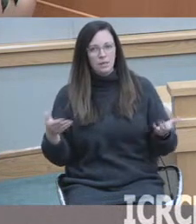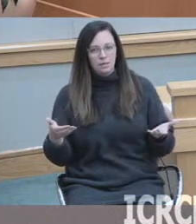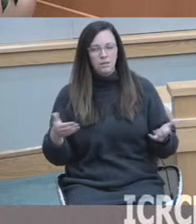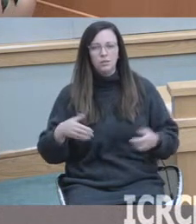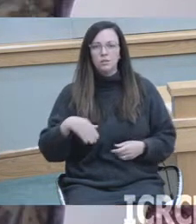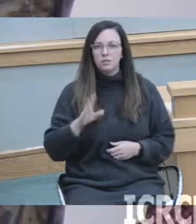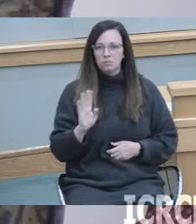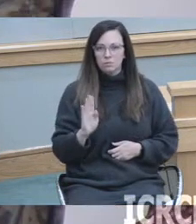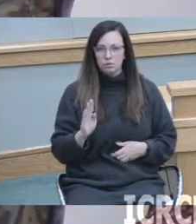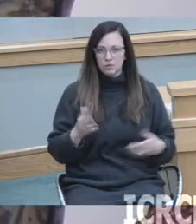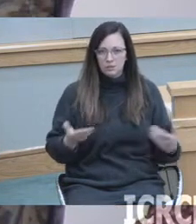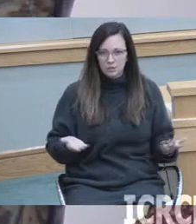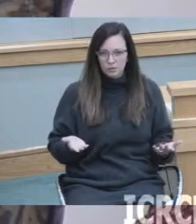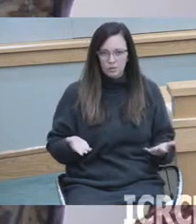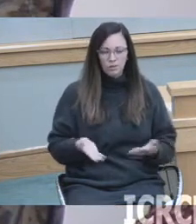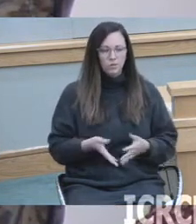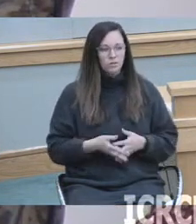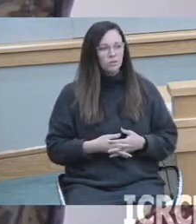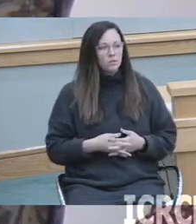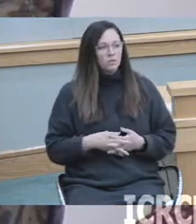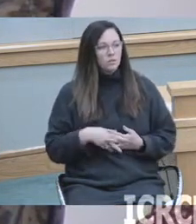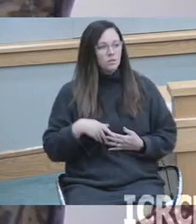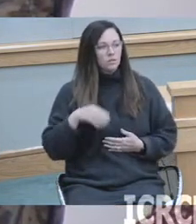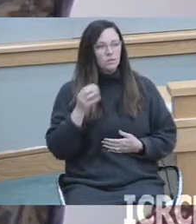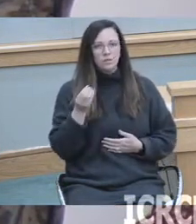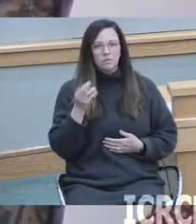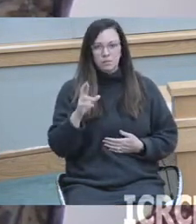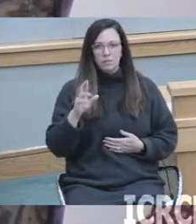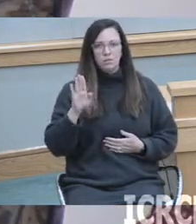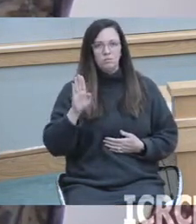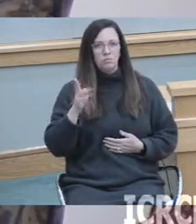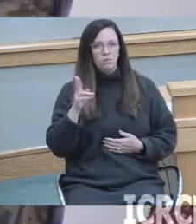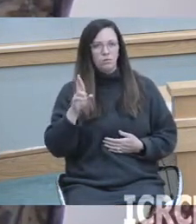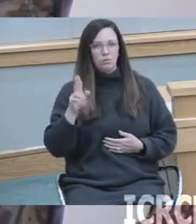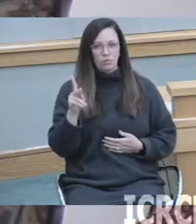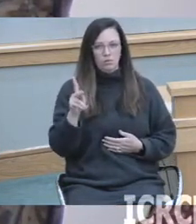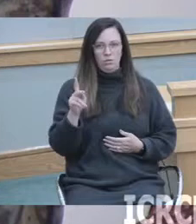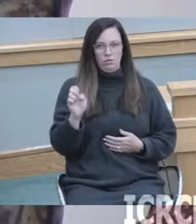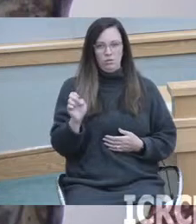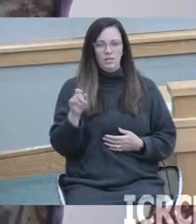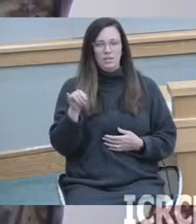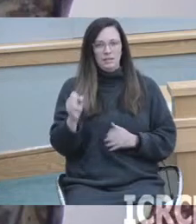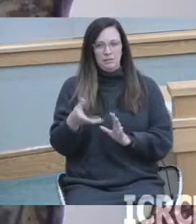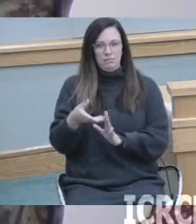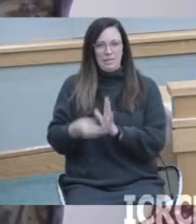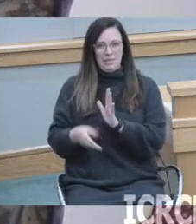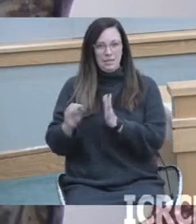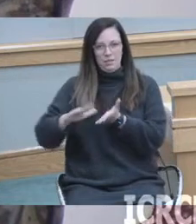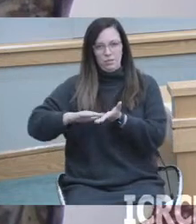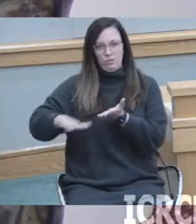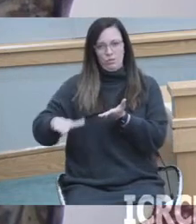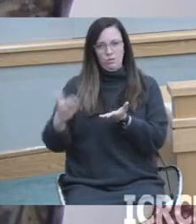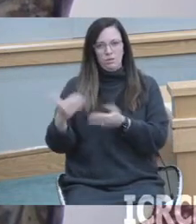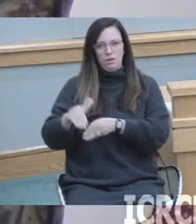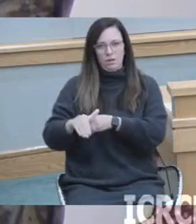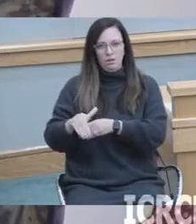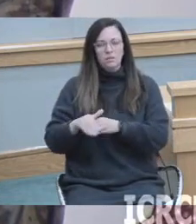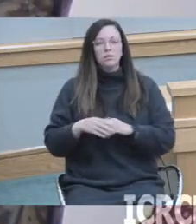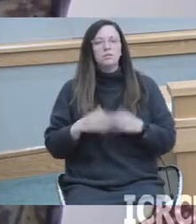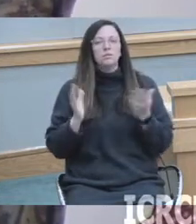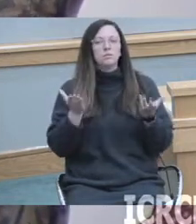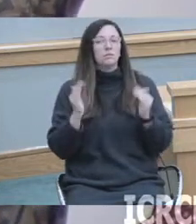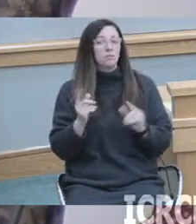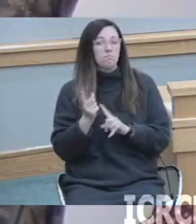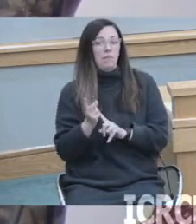Burke. Mr. Burke is missing and excused tonight. Next, the minutes have